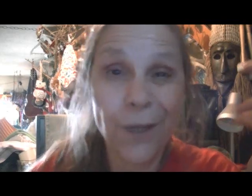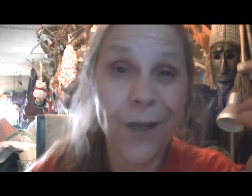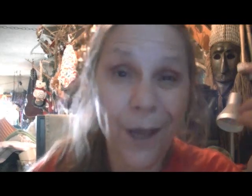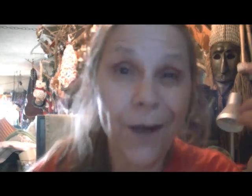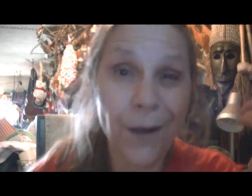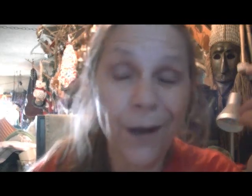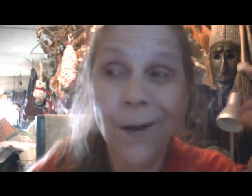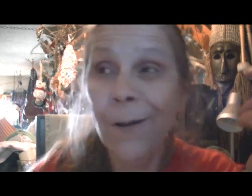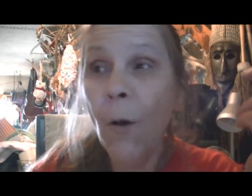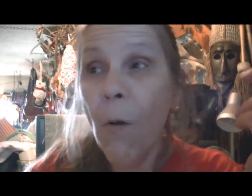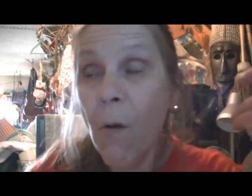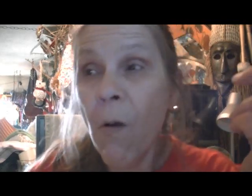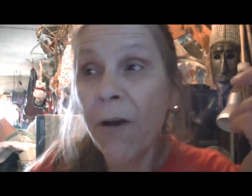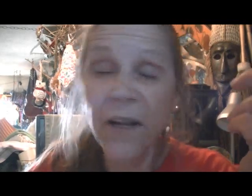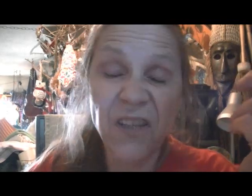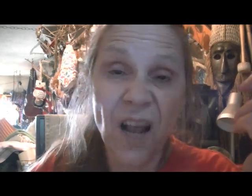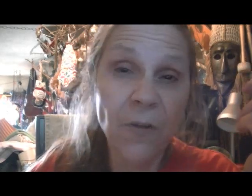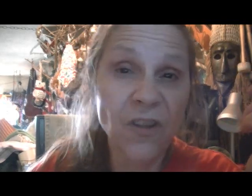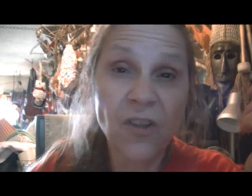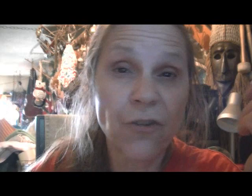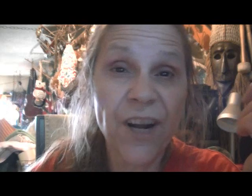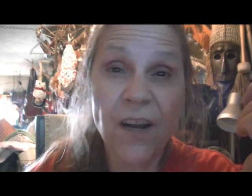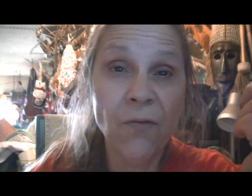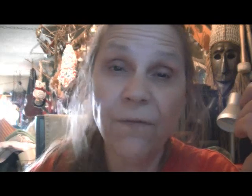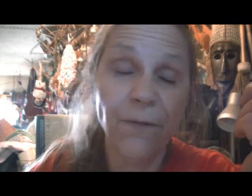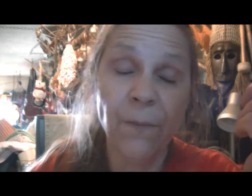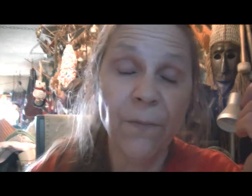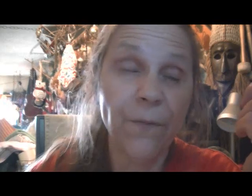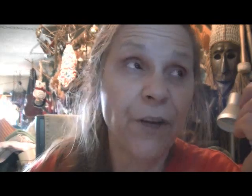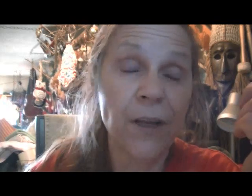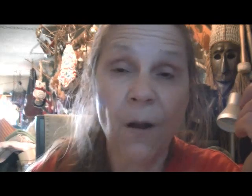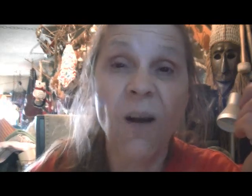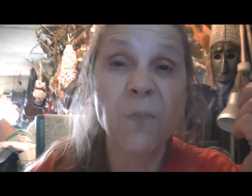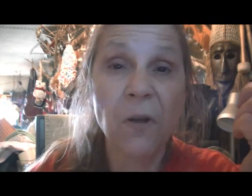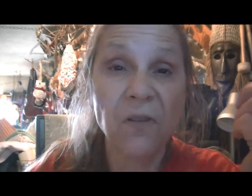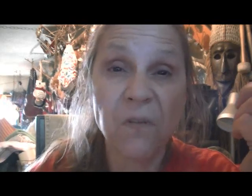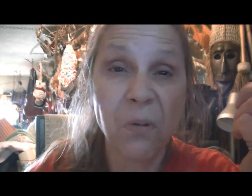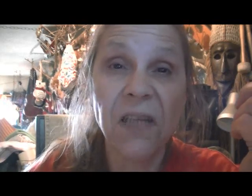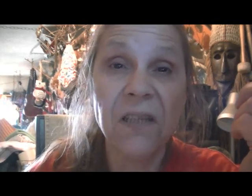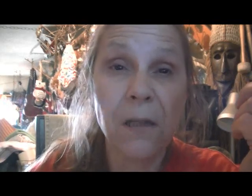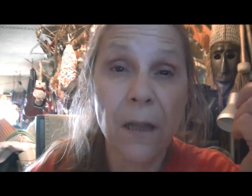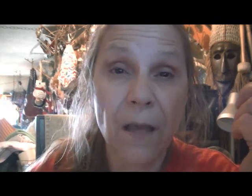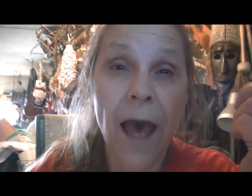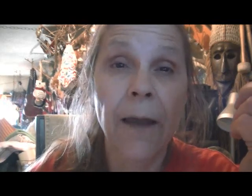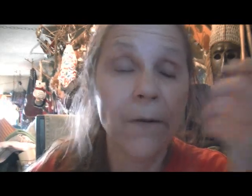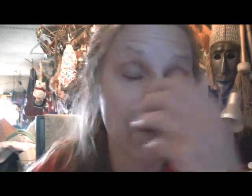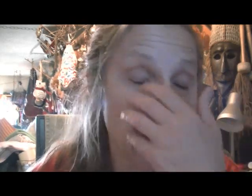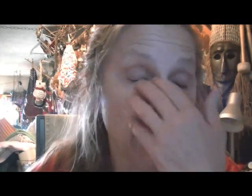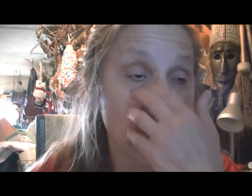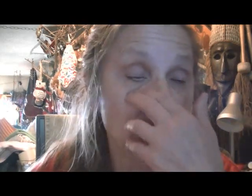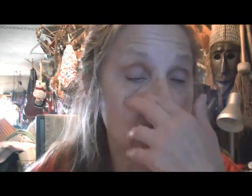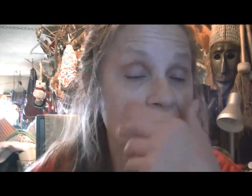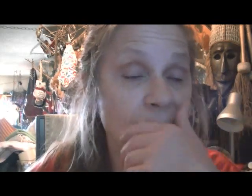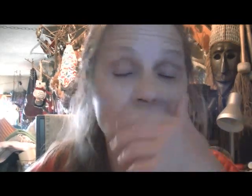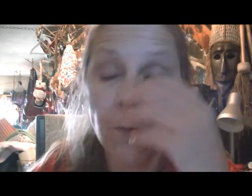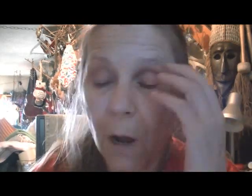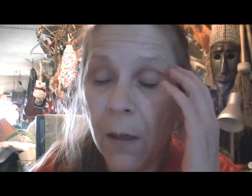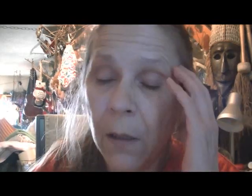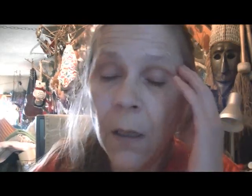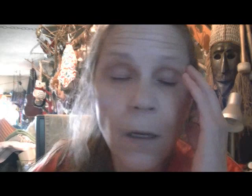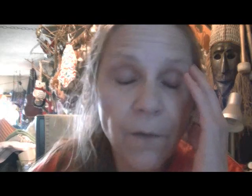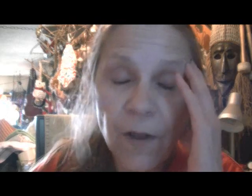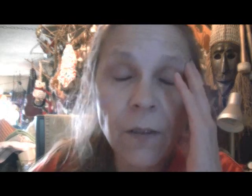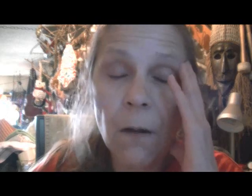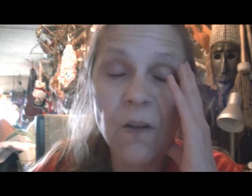British Columbia, Canada, or it's coming straight out from the freaking hospitals and places like that, okay? Because this is being